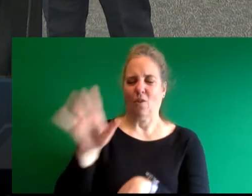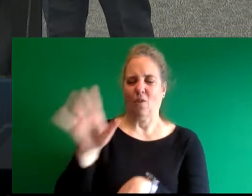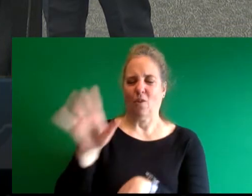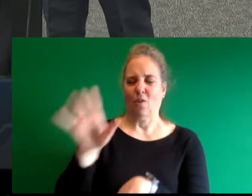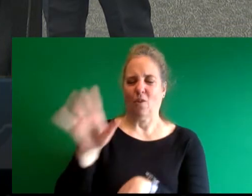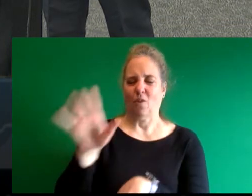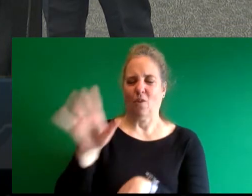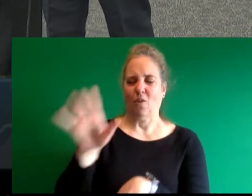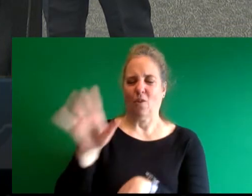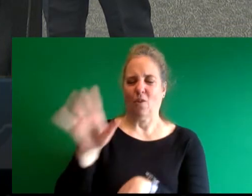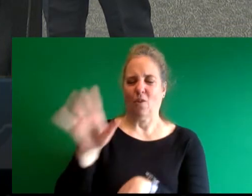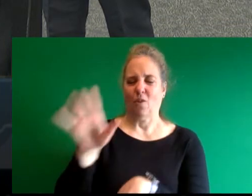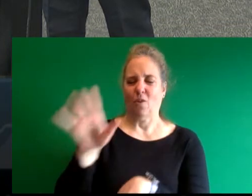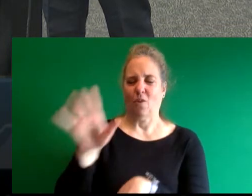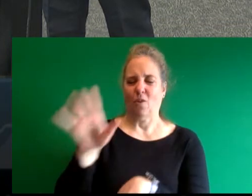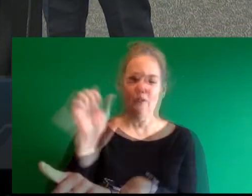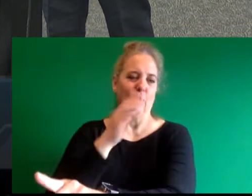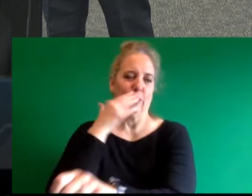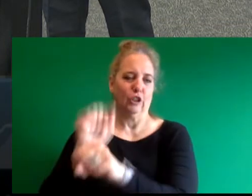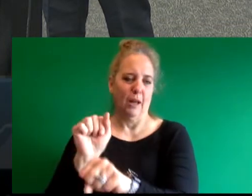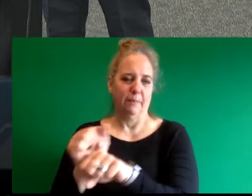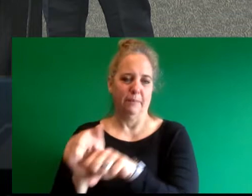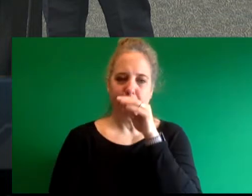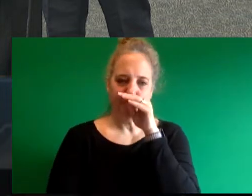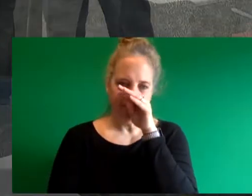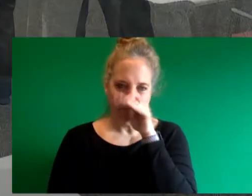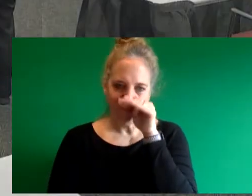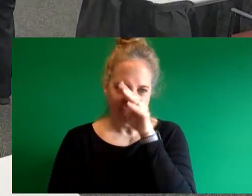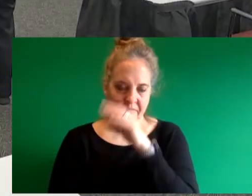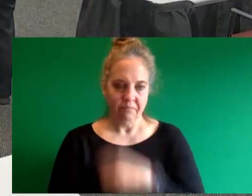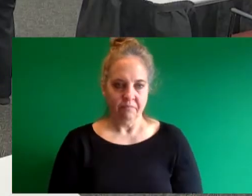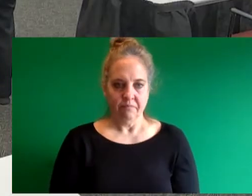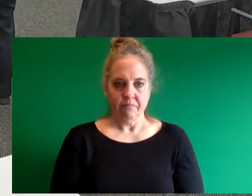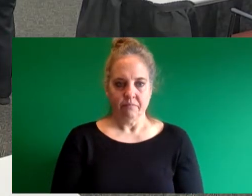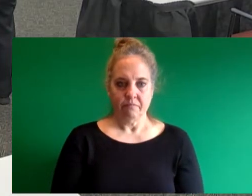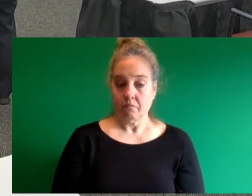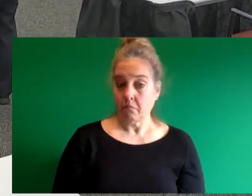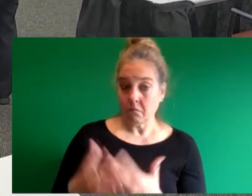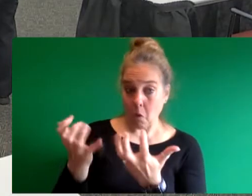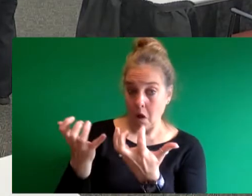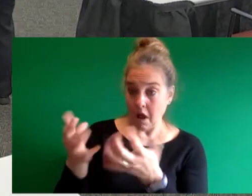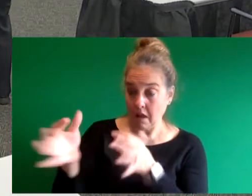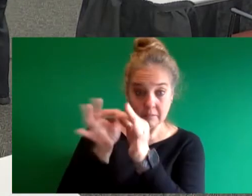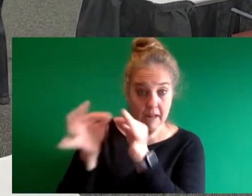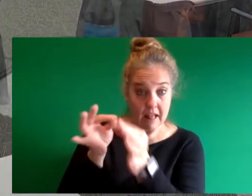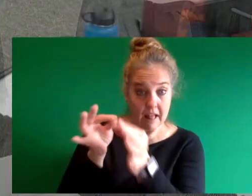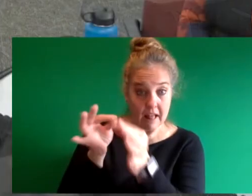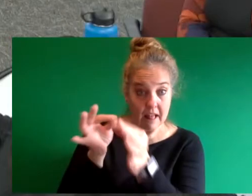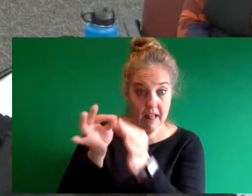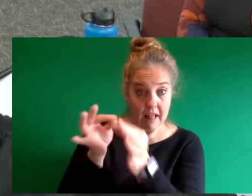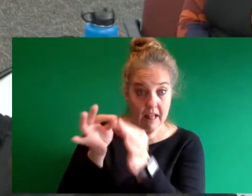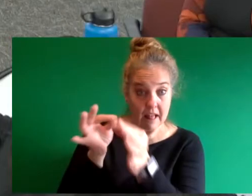of sentences about what you plan to do now with your retirement or any other sure. comments?